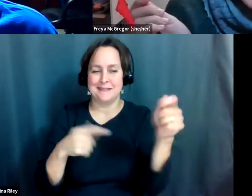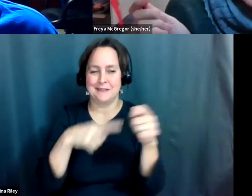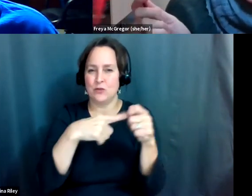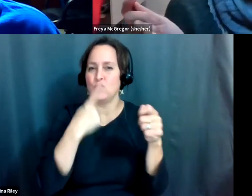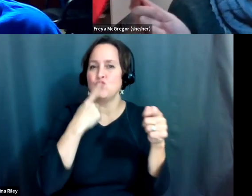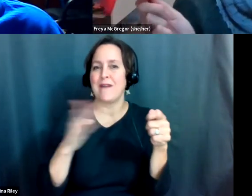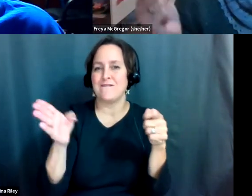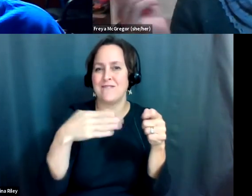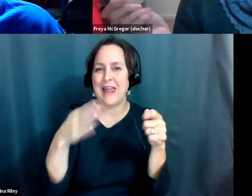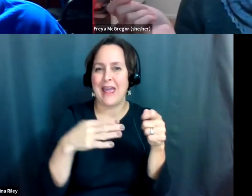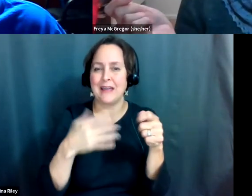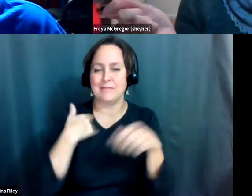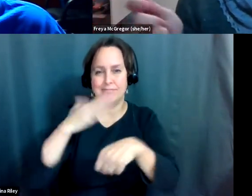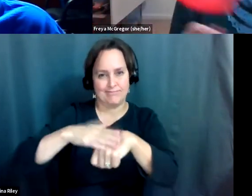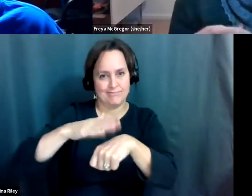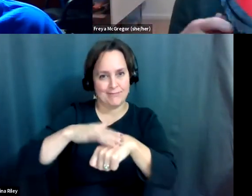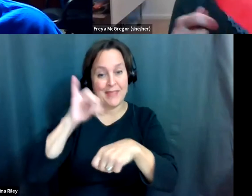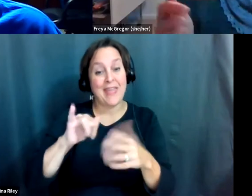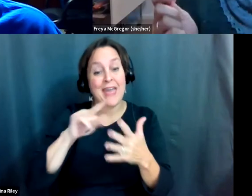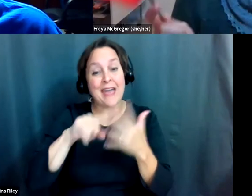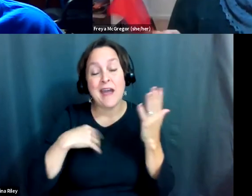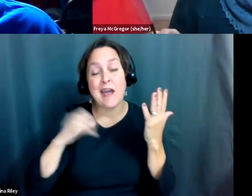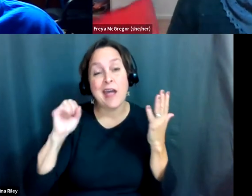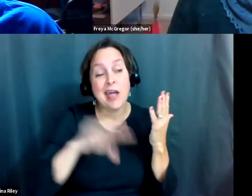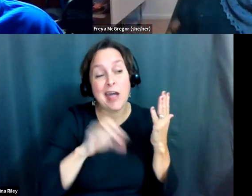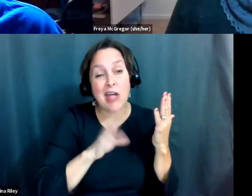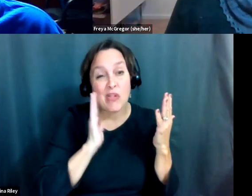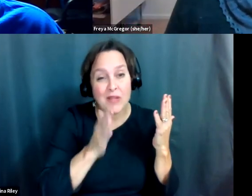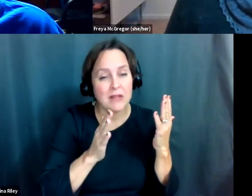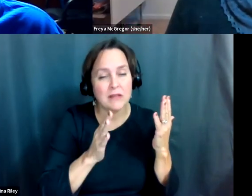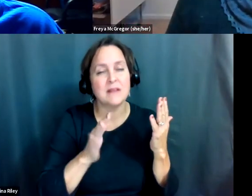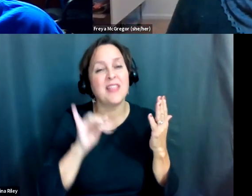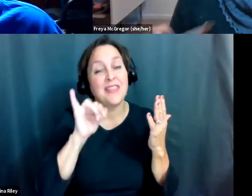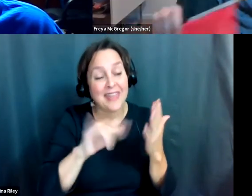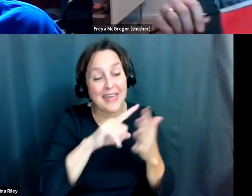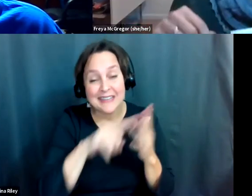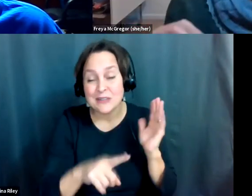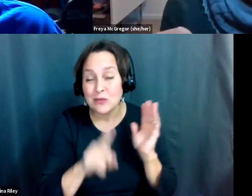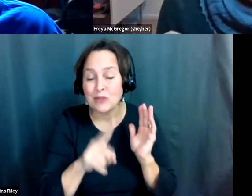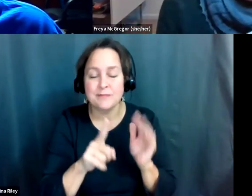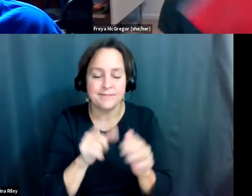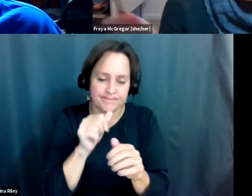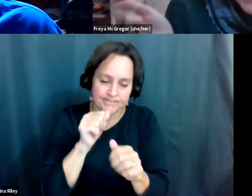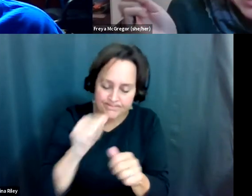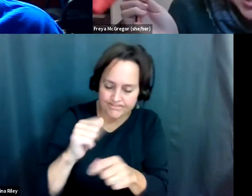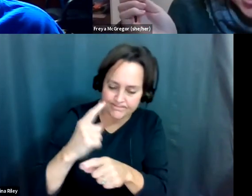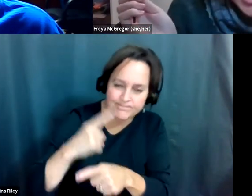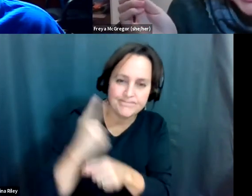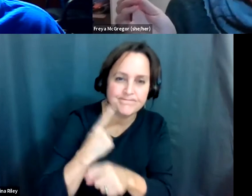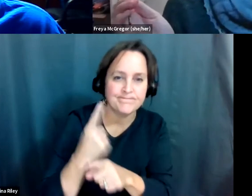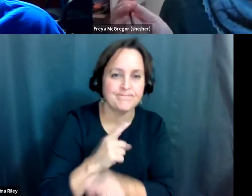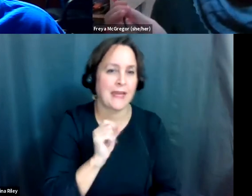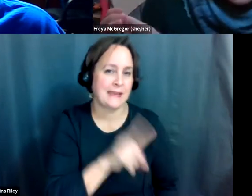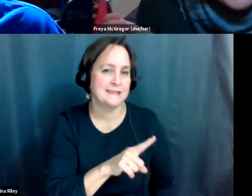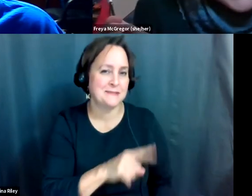as I ask them, just, just for the folks who can see, um, as a bit of a reminder, these, these questions are not appropriate questions to ask. So